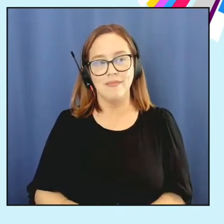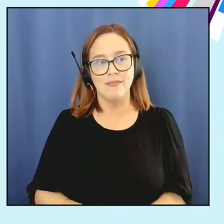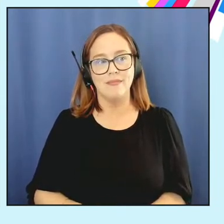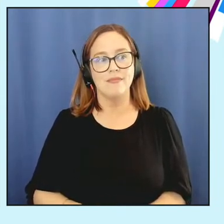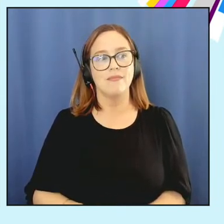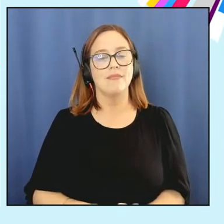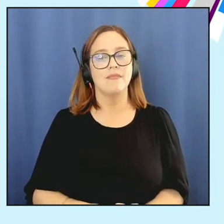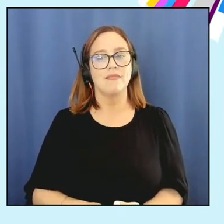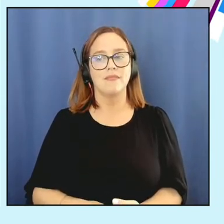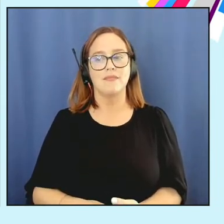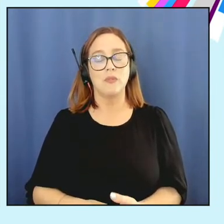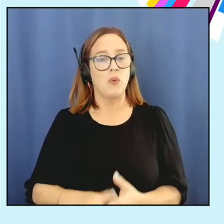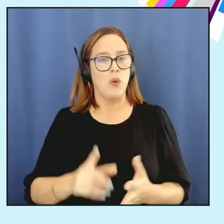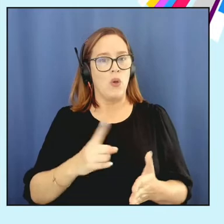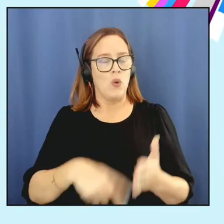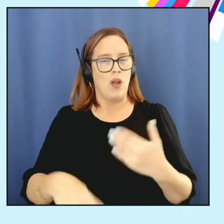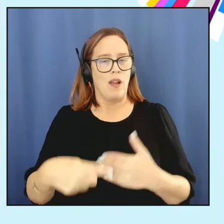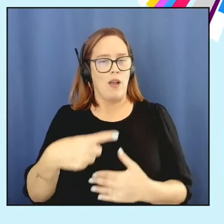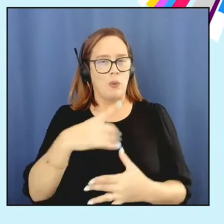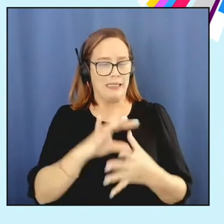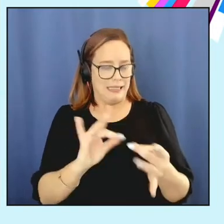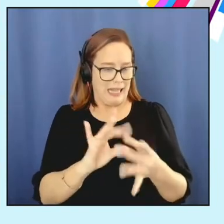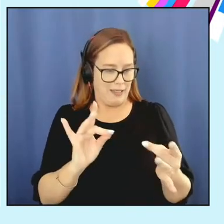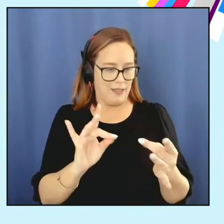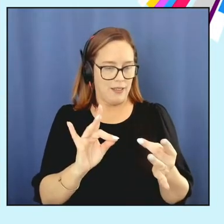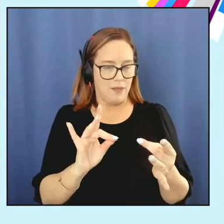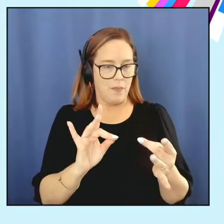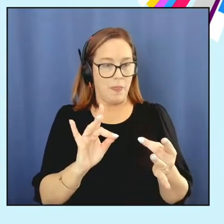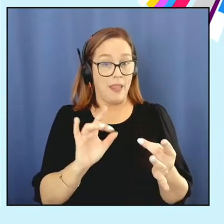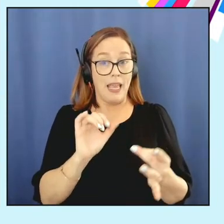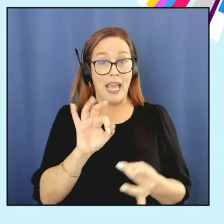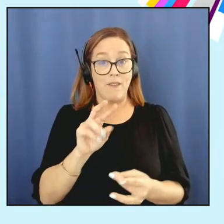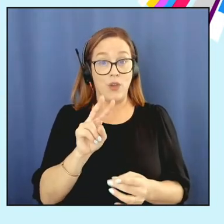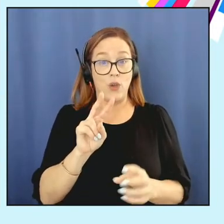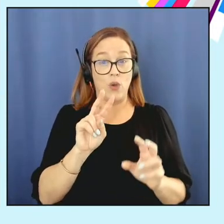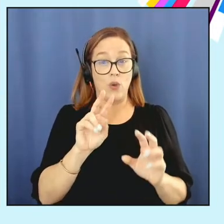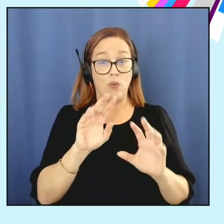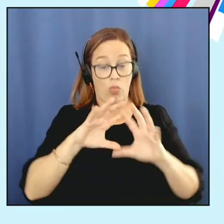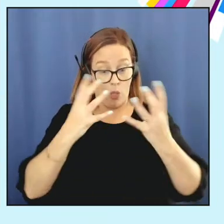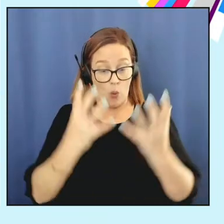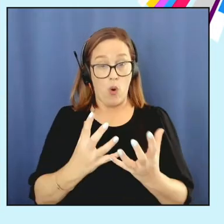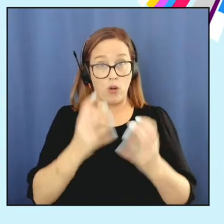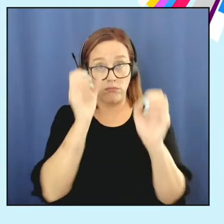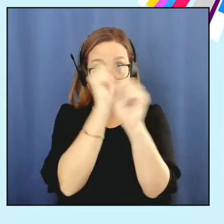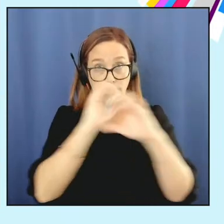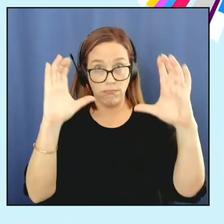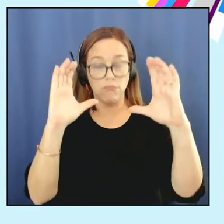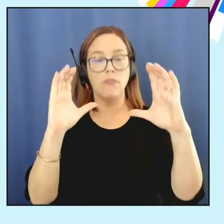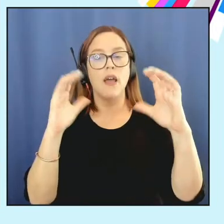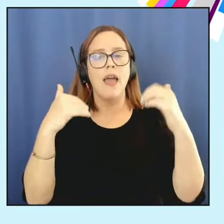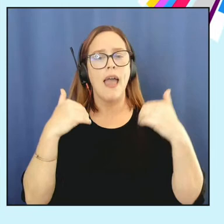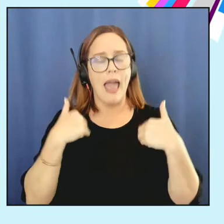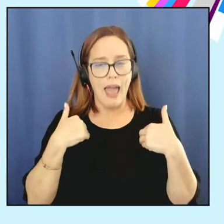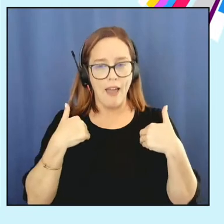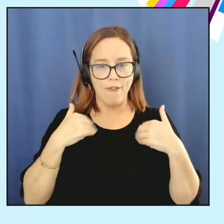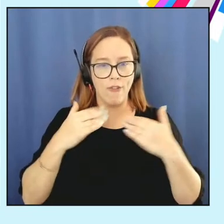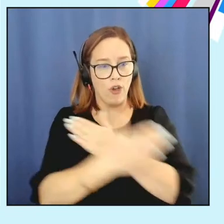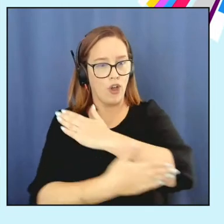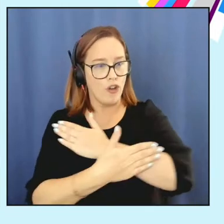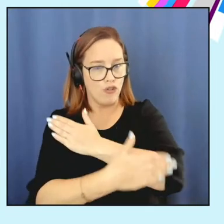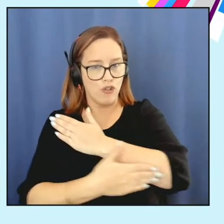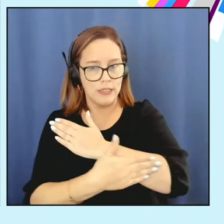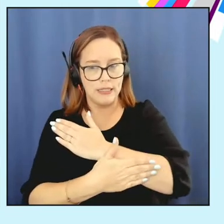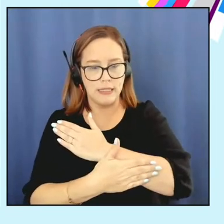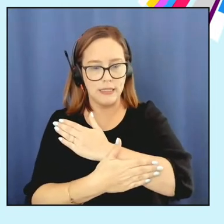So what I was saying that I think if you look at the world, there are countries where being gay is luckily now the ordinary